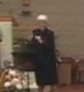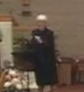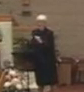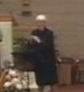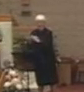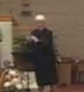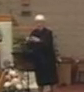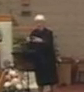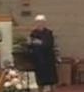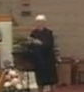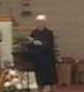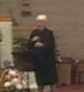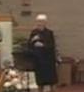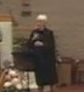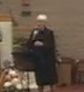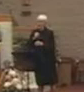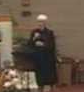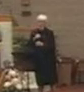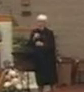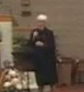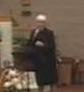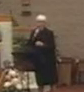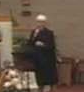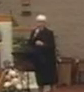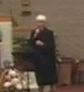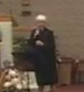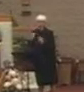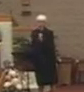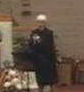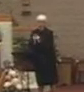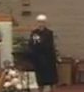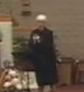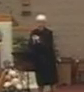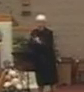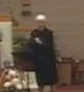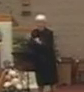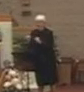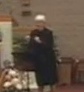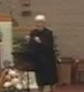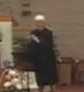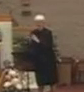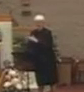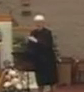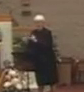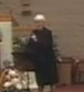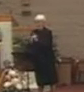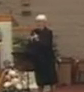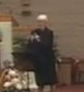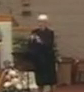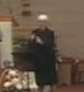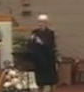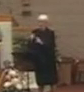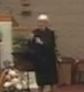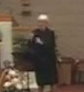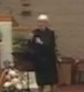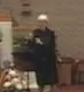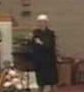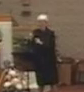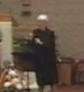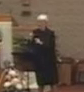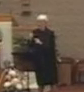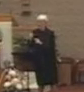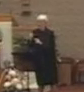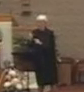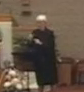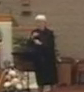that you can have a personal encounter with Jesus. He takes you to Nazareth. He takes you to Gennesaret. He takes you to the